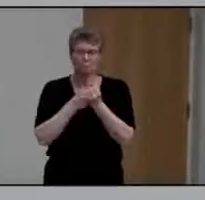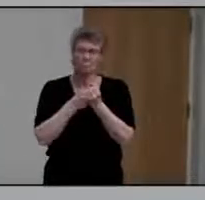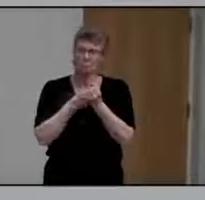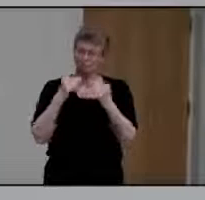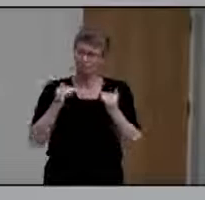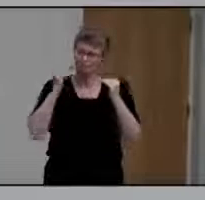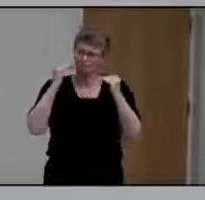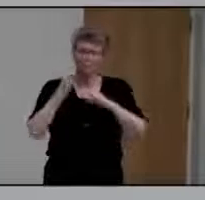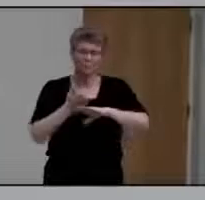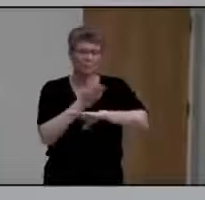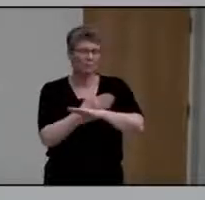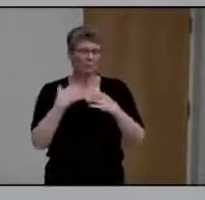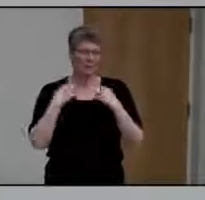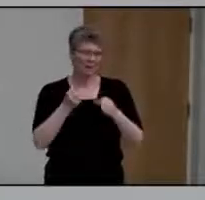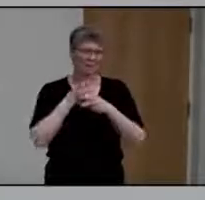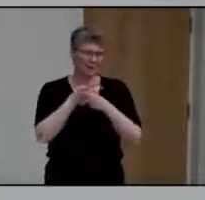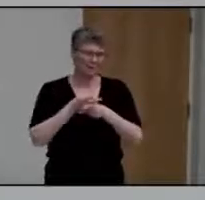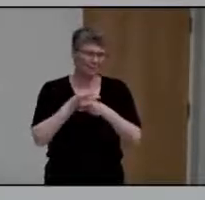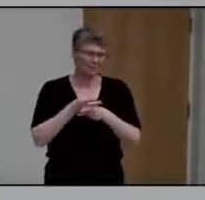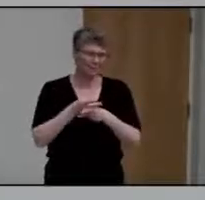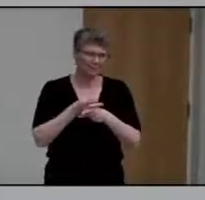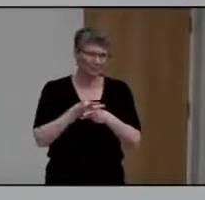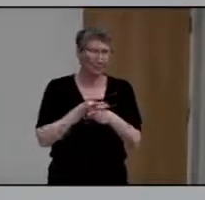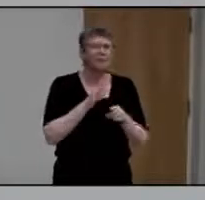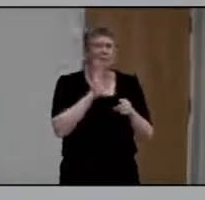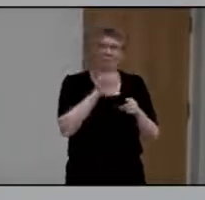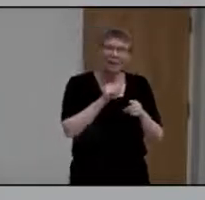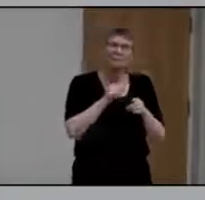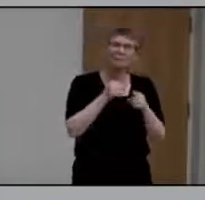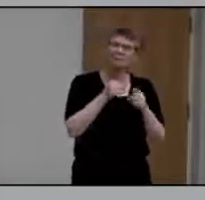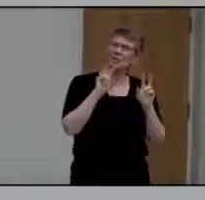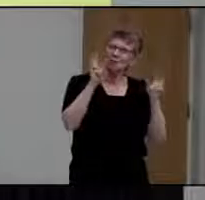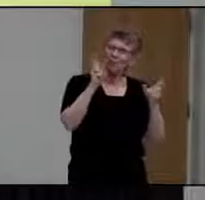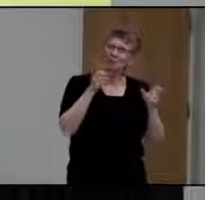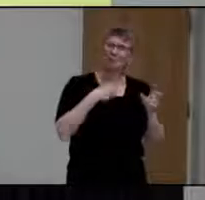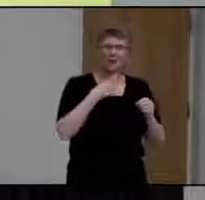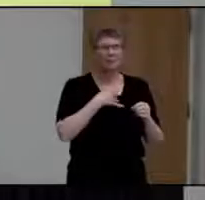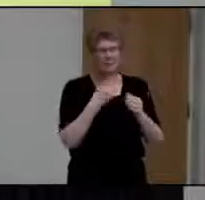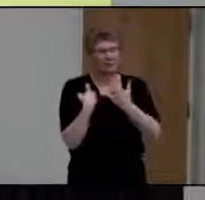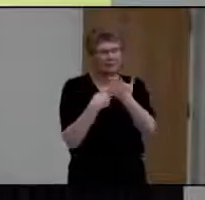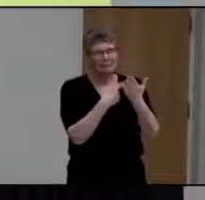the kind of thing that I would like to see discussed. On the other hand, no Facebook, you know, better safe.